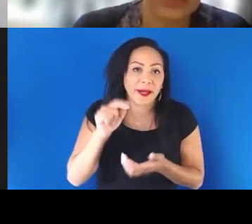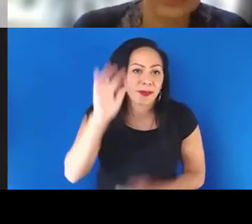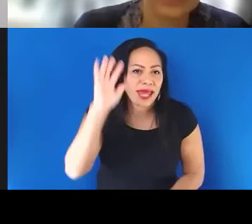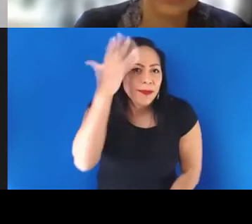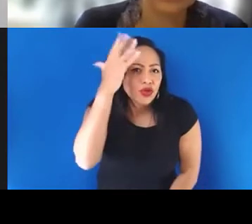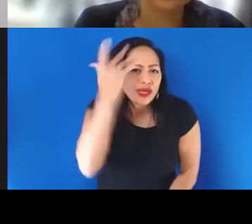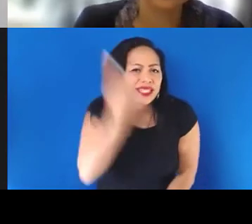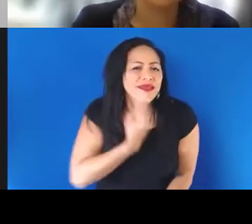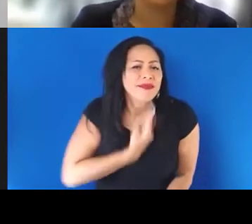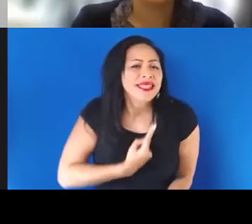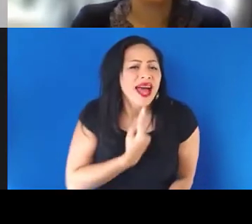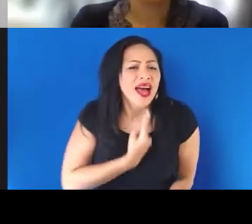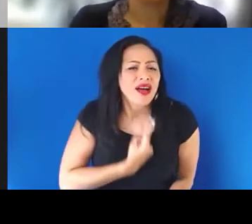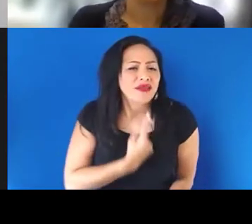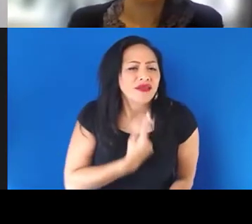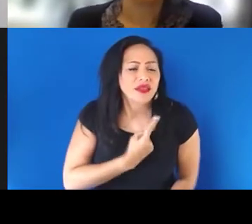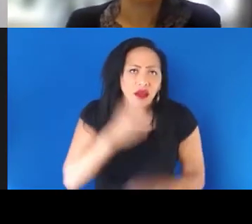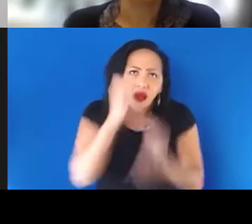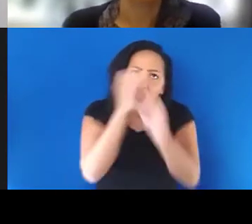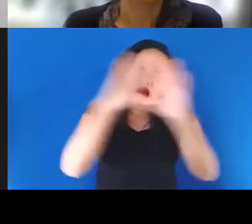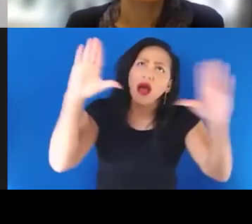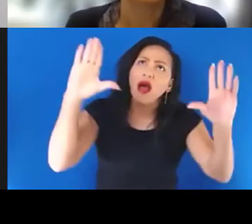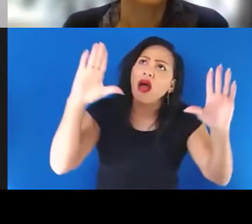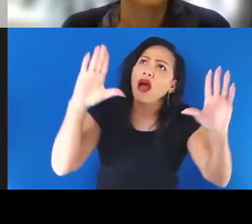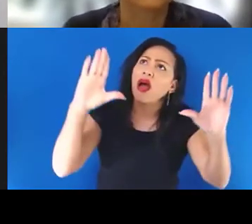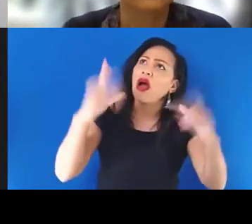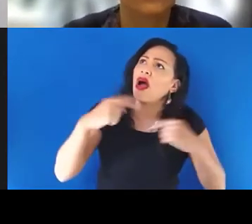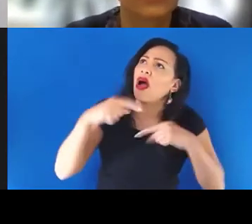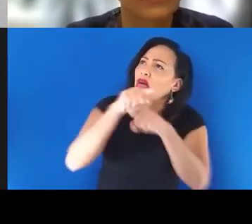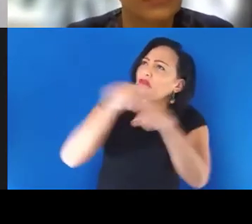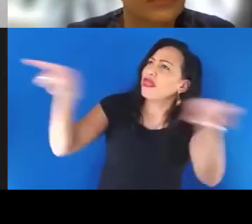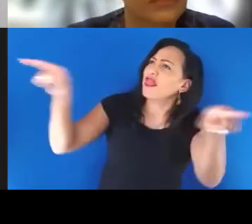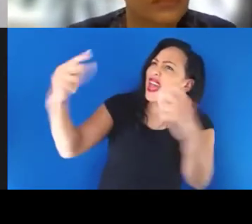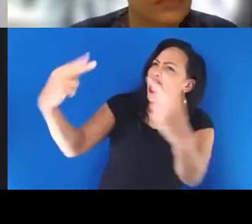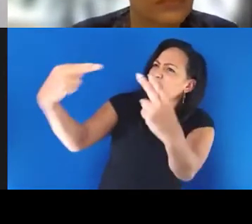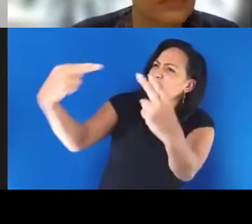imageries of how they felt others were perceiving them,